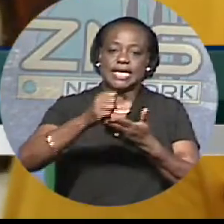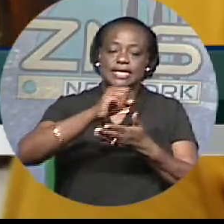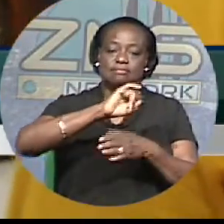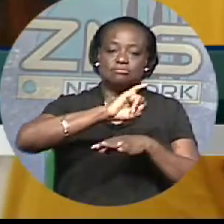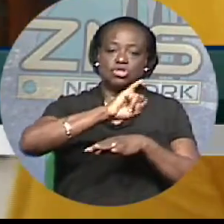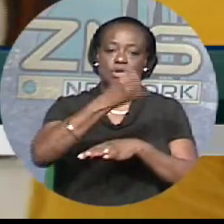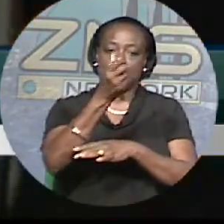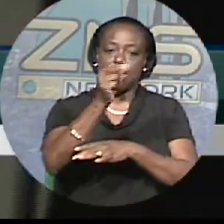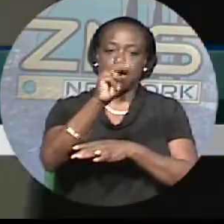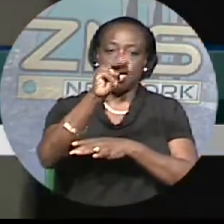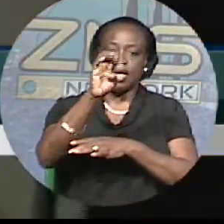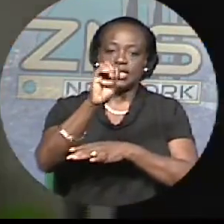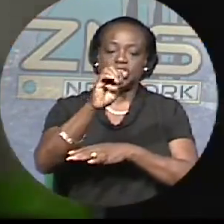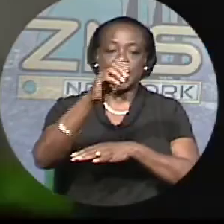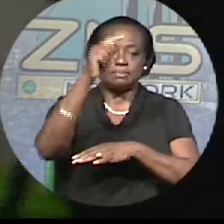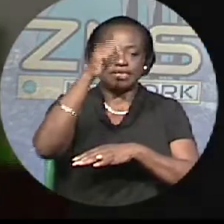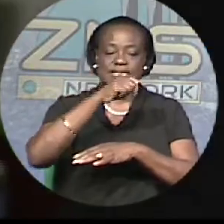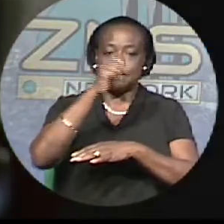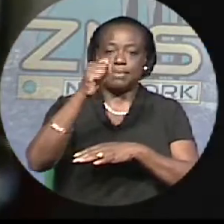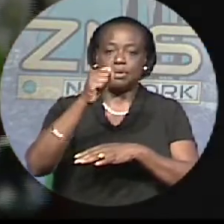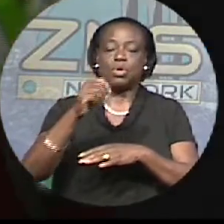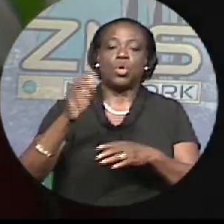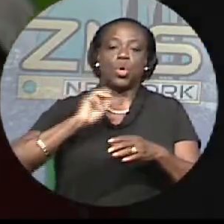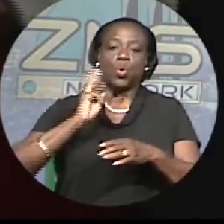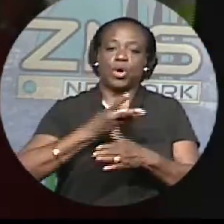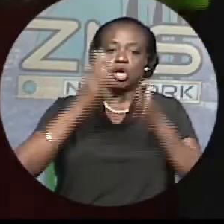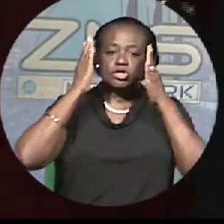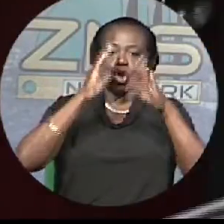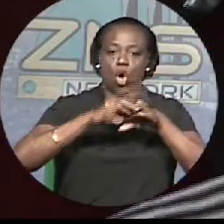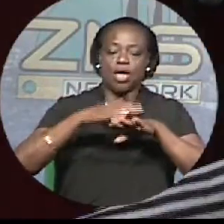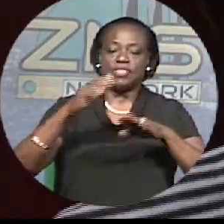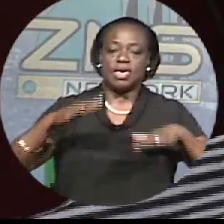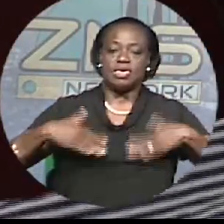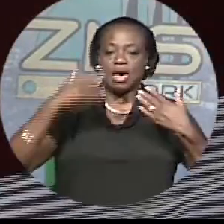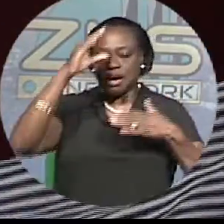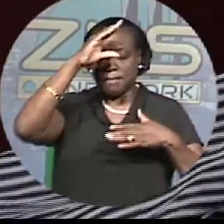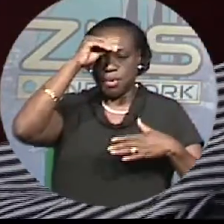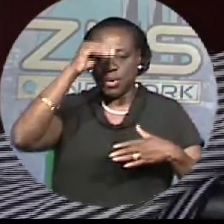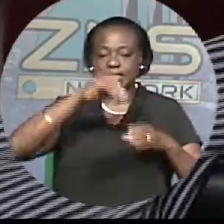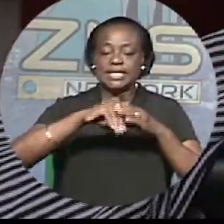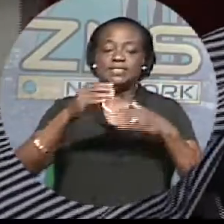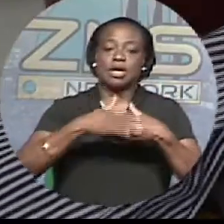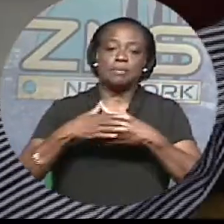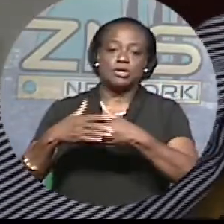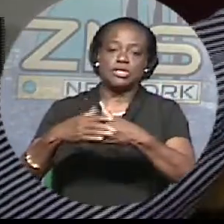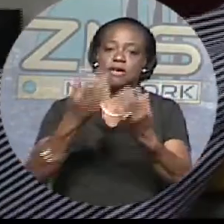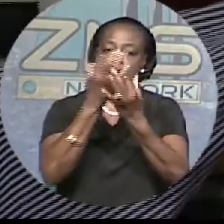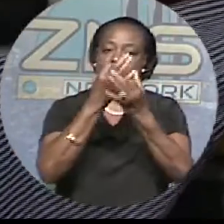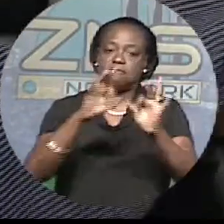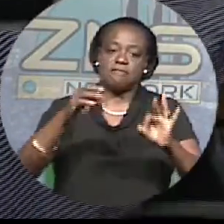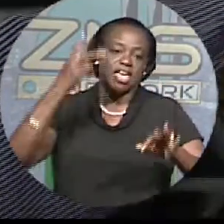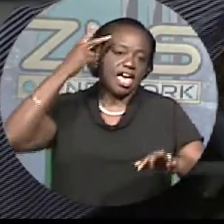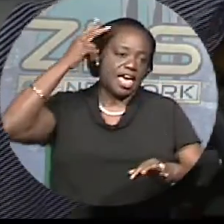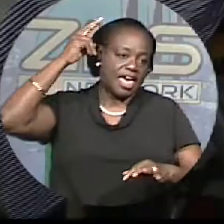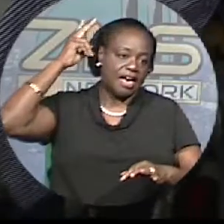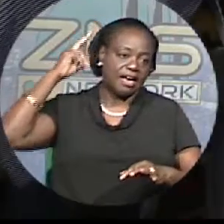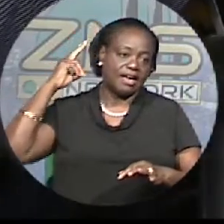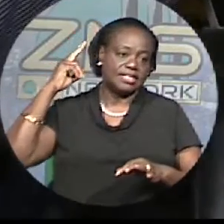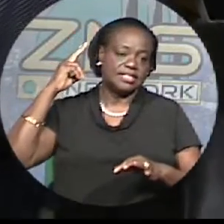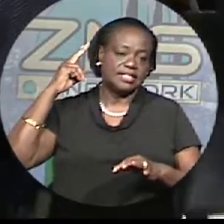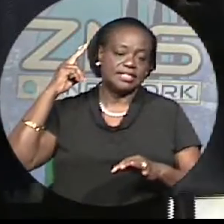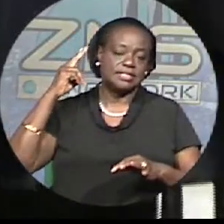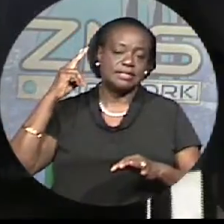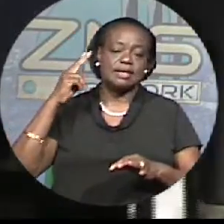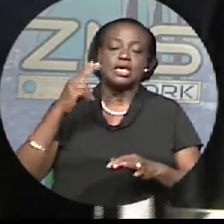concentrate on the young boys in the community. We give free haircuts, school supplies, back-to-school